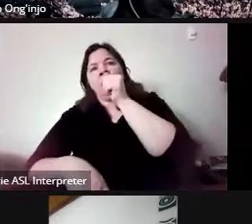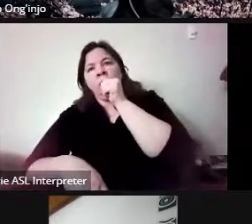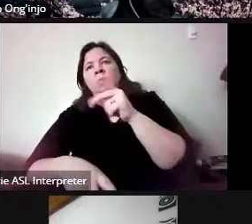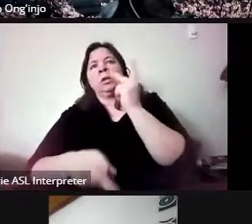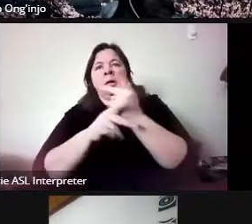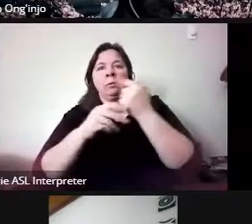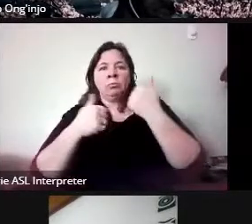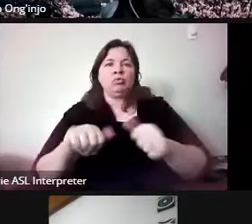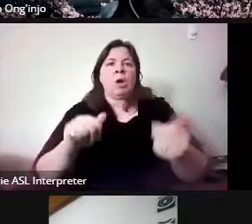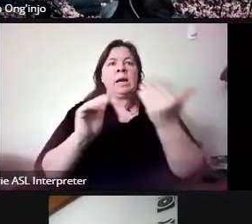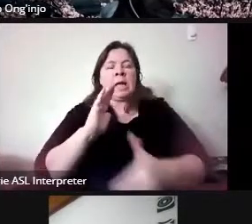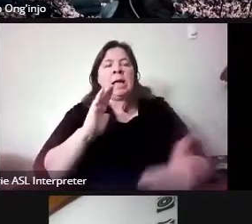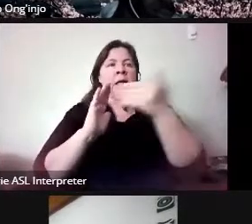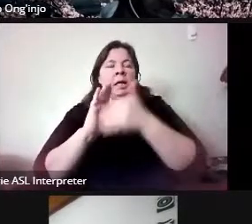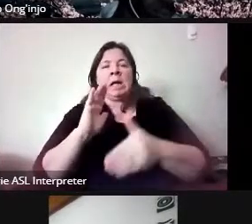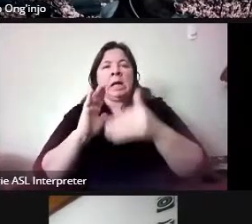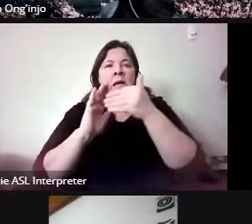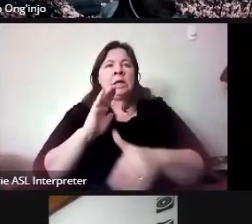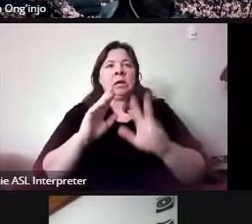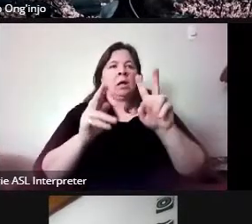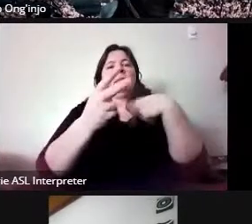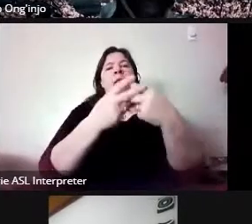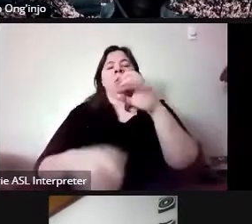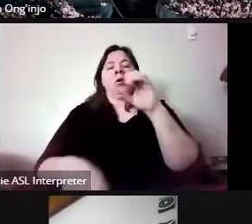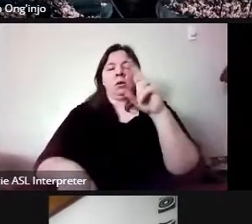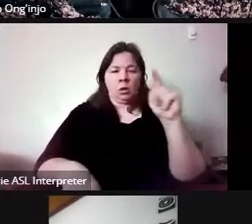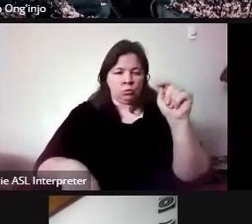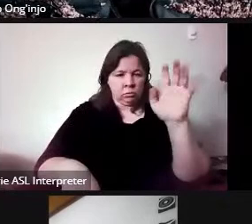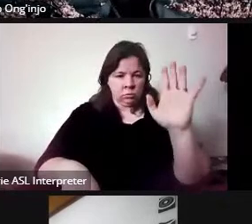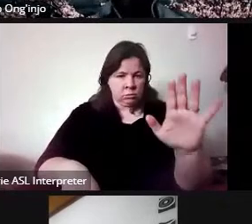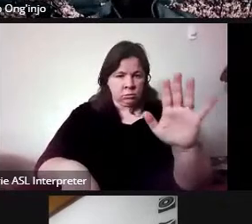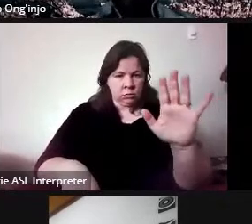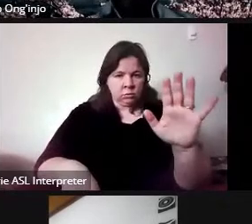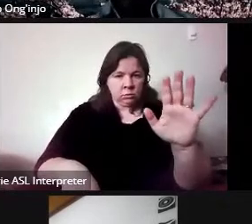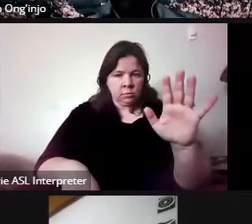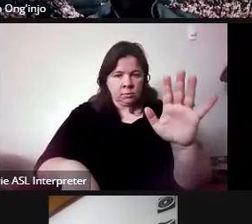keep trying over and over again, and then actually getting locked out. So if people can just